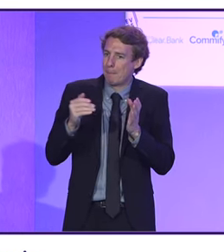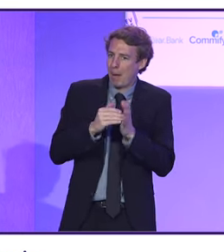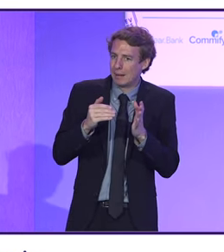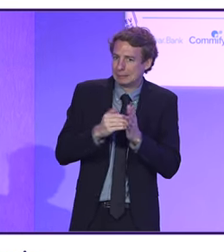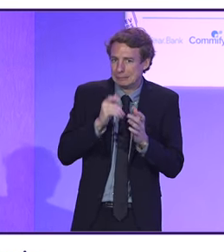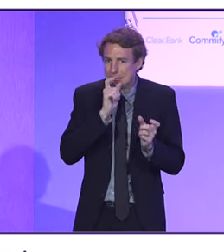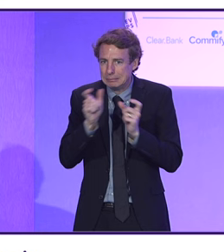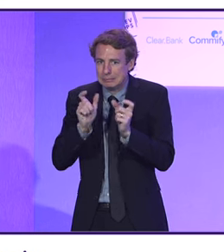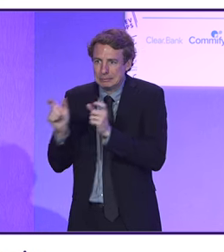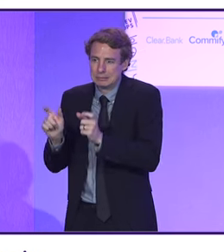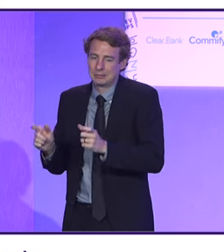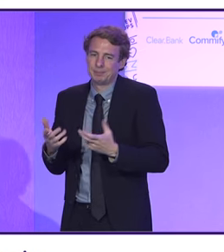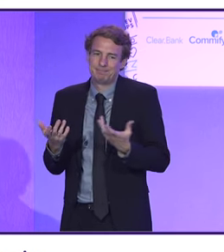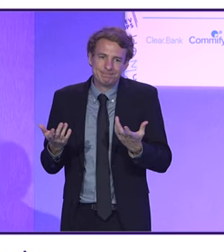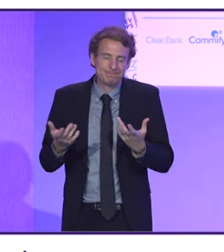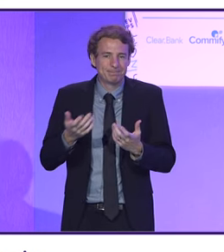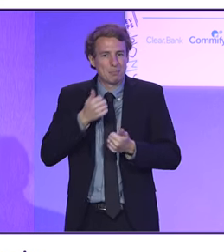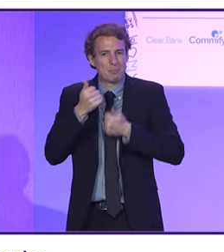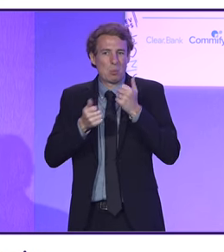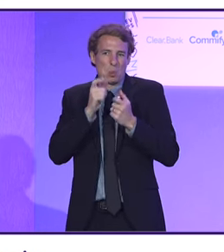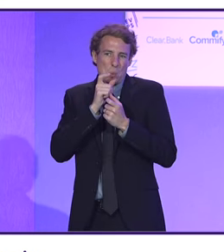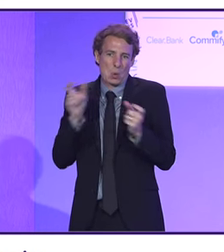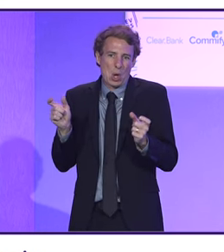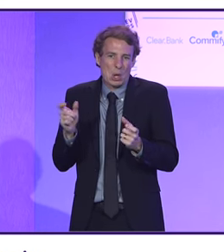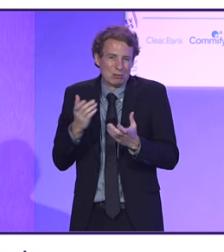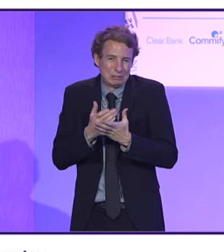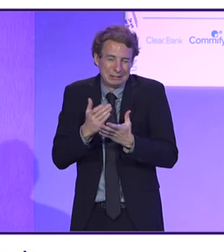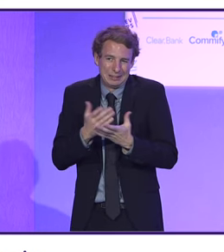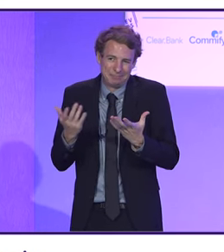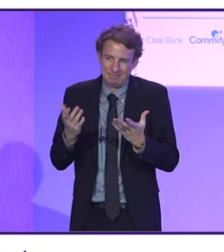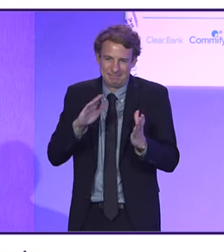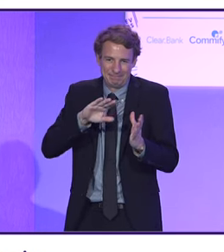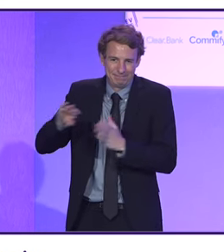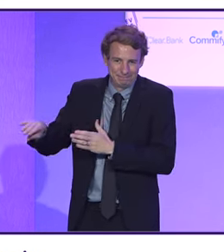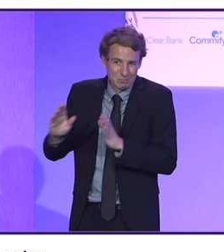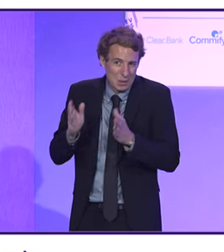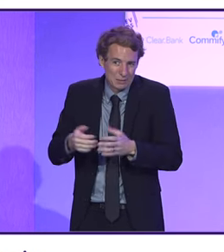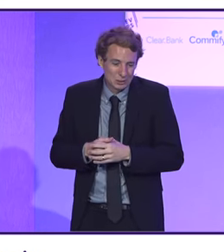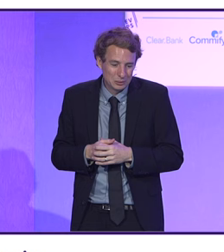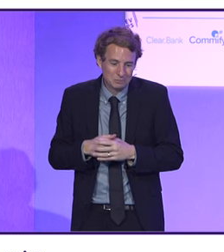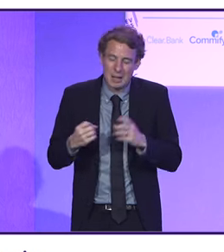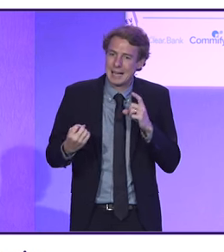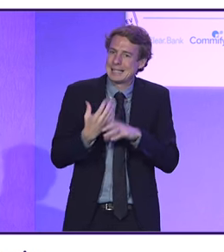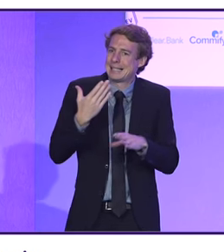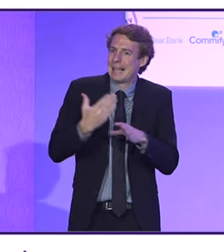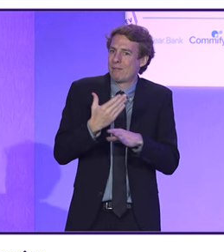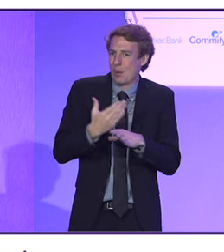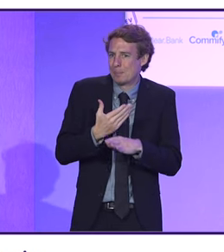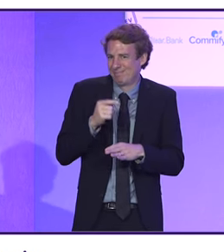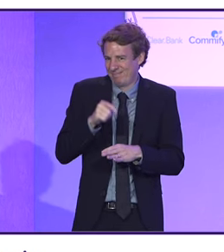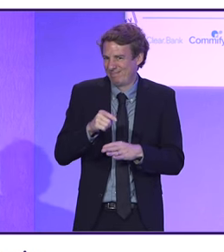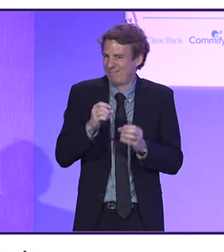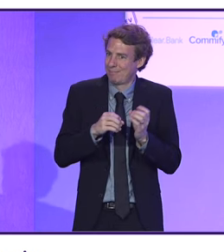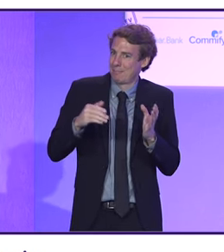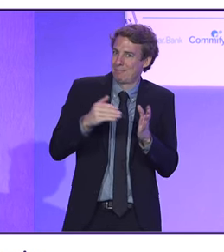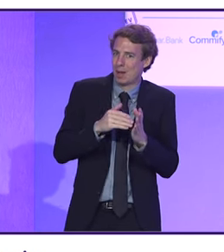So we need to talk about DevOps both in theory and in practice. Platform engineering and platforms, definitely a buzzword